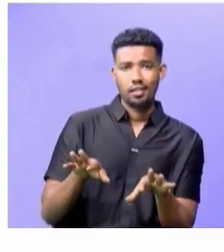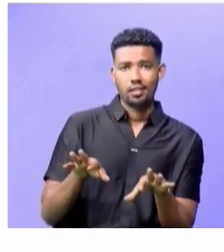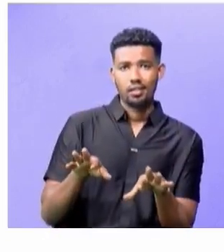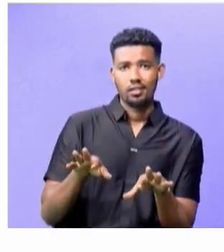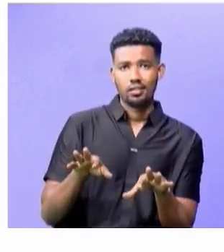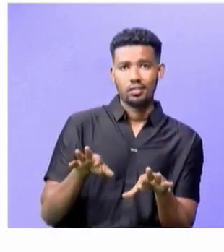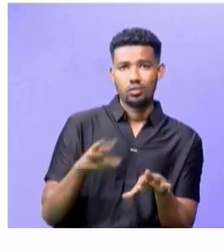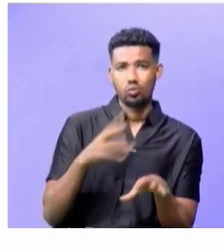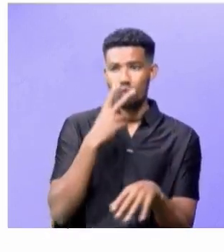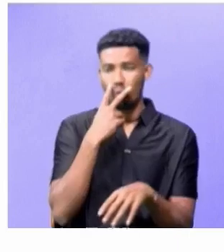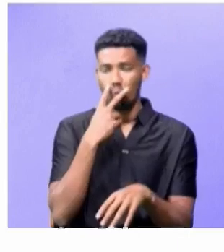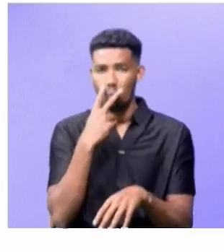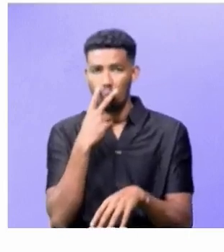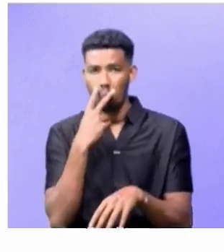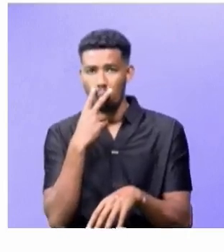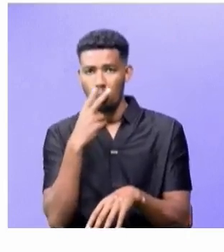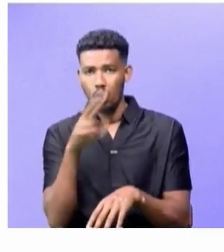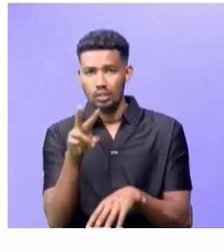watching